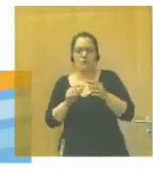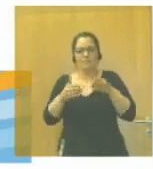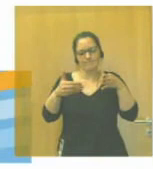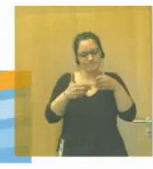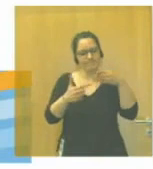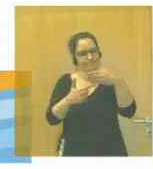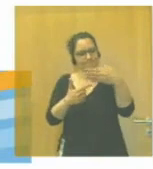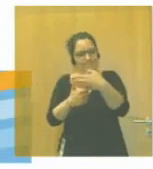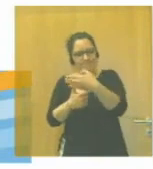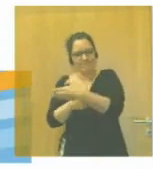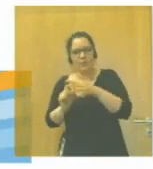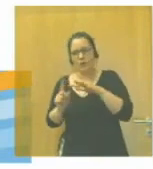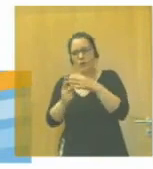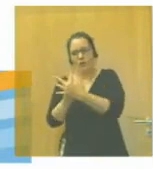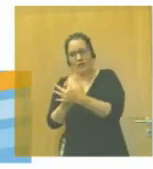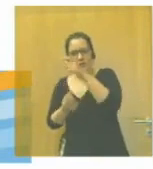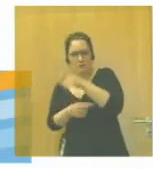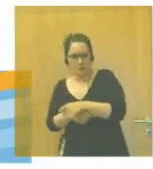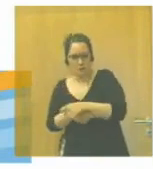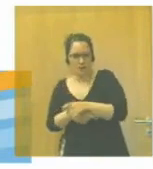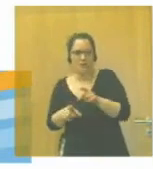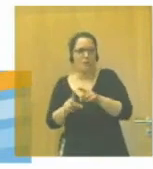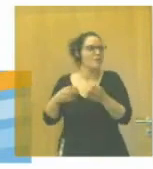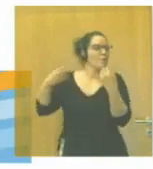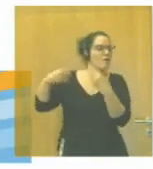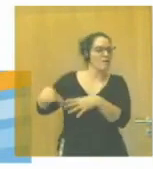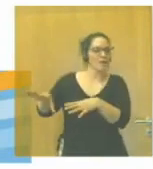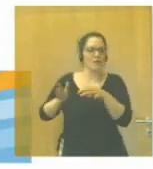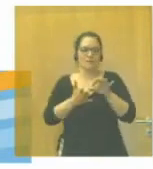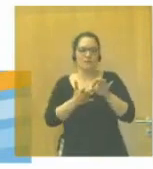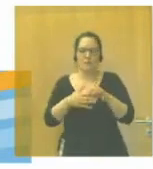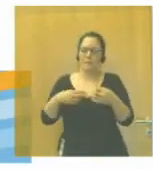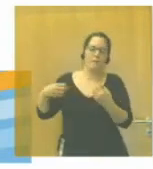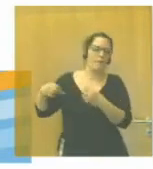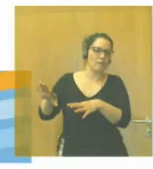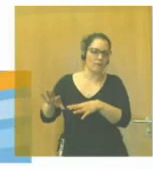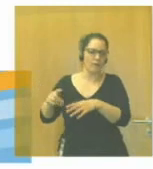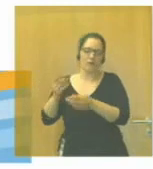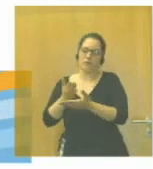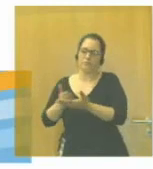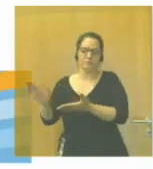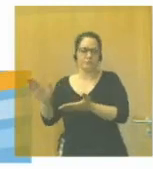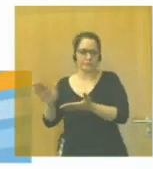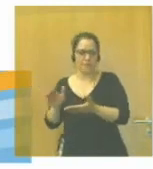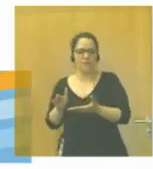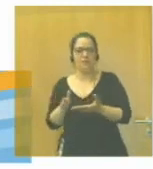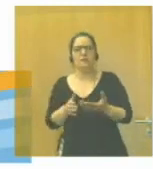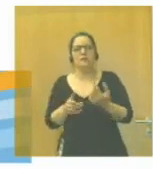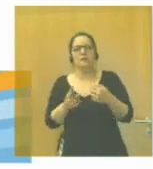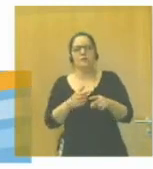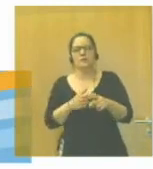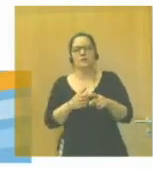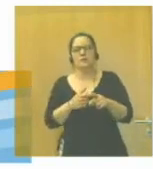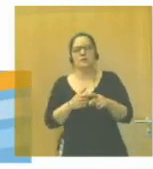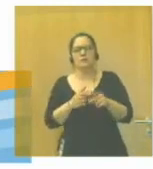through the cracks. And what sets zero suicide apart then, as you're starting to see, is not just so much what you do, but how you do